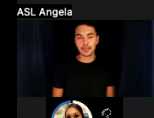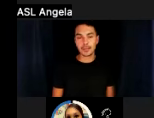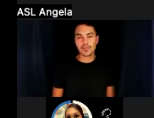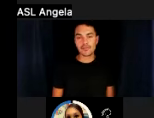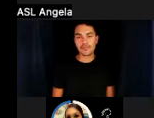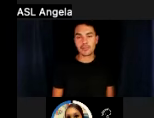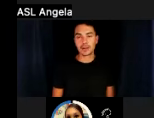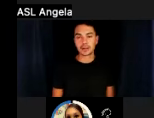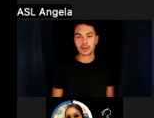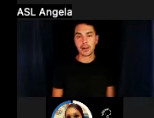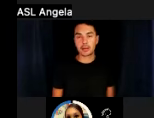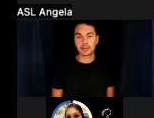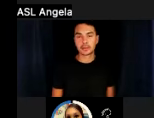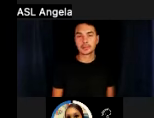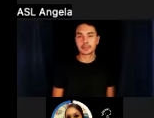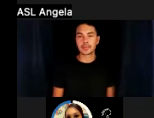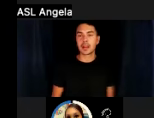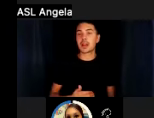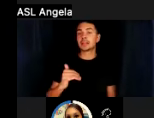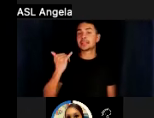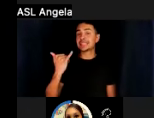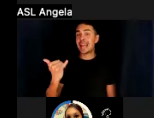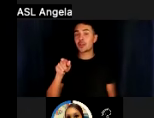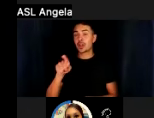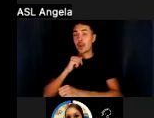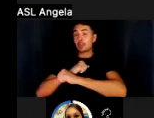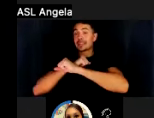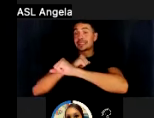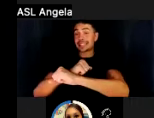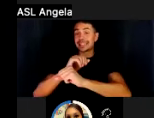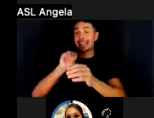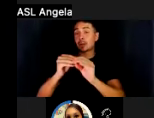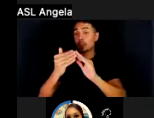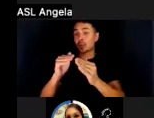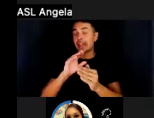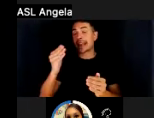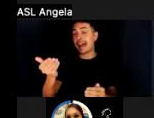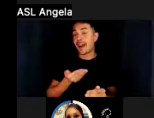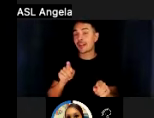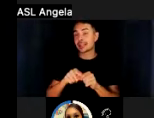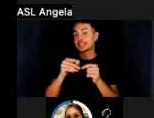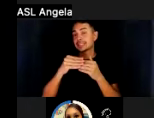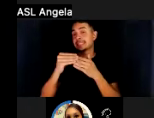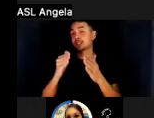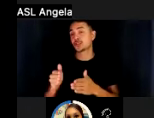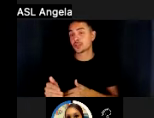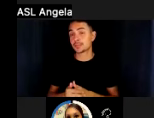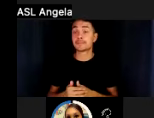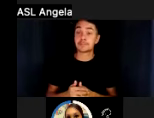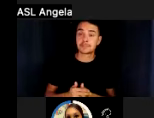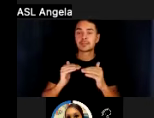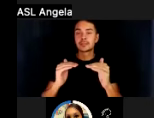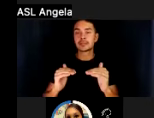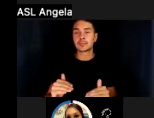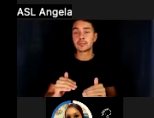Janie says, now they're protected in our community and they're hired as leaders. They get put on a sex registry list. Yep, sometimes.